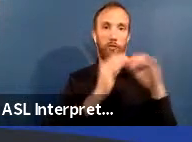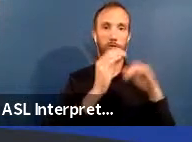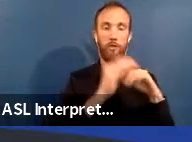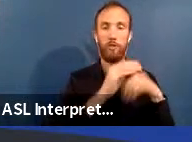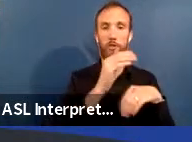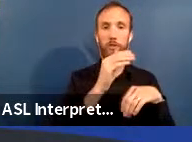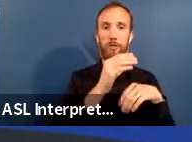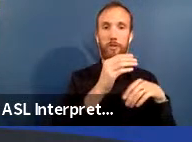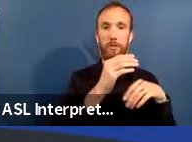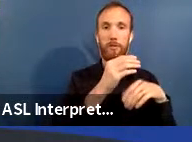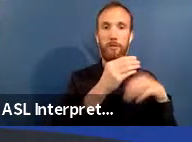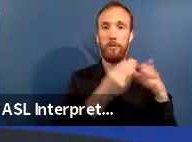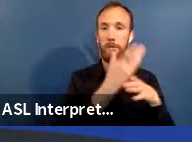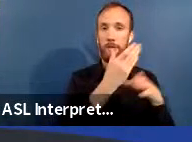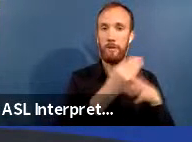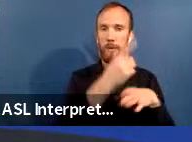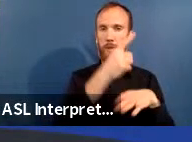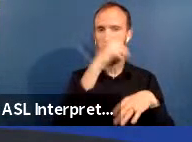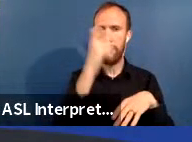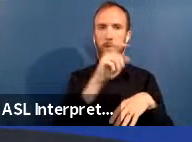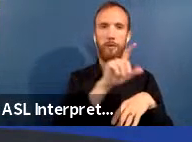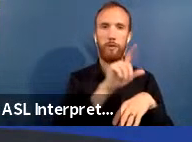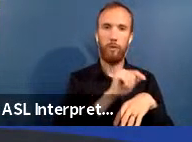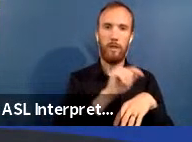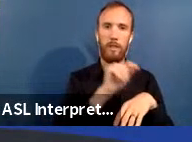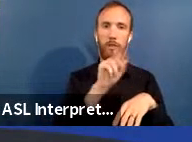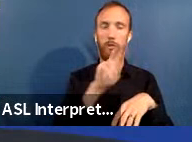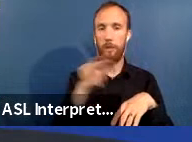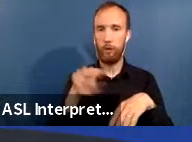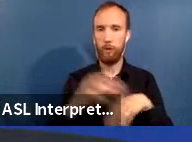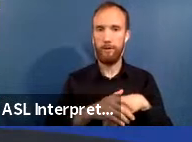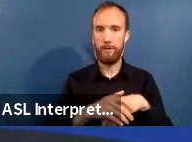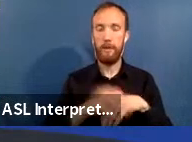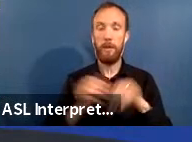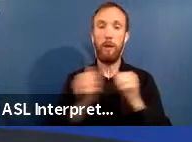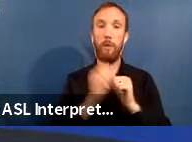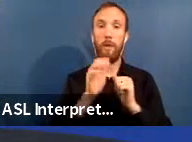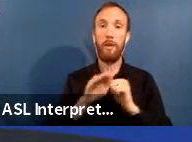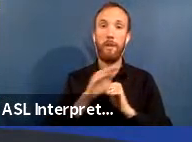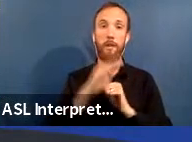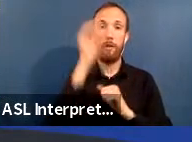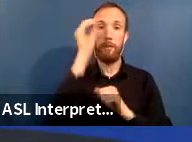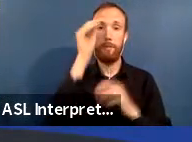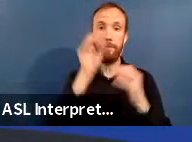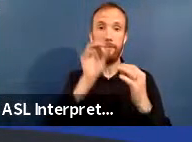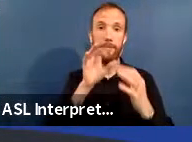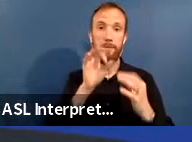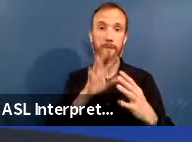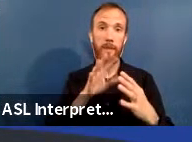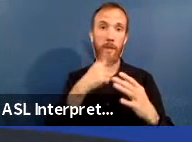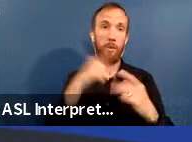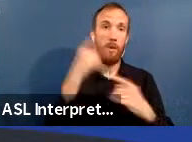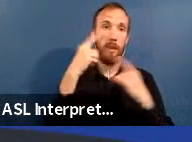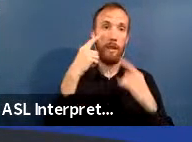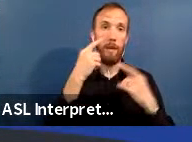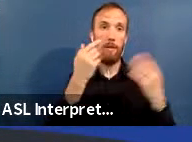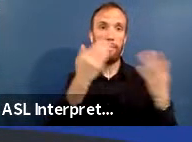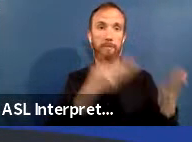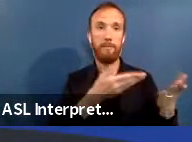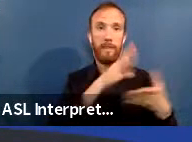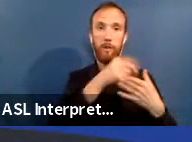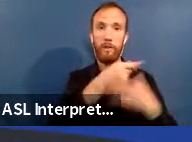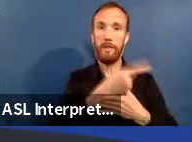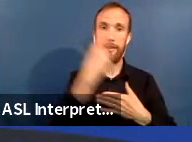seek to do much more. So we're proposing this as a category for the FY22 budget. And